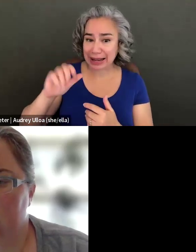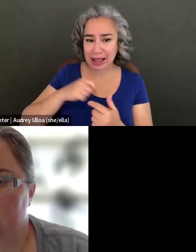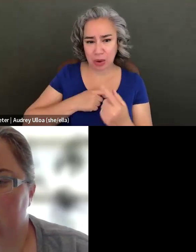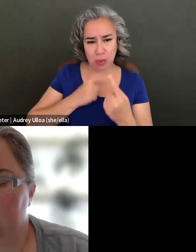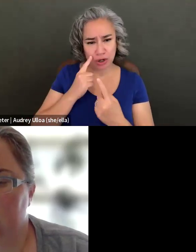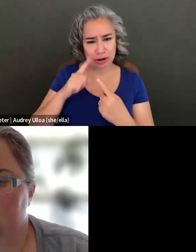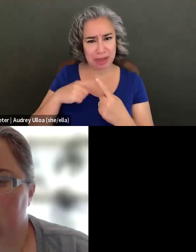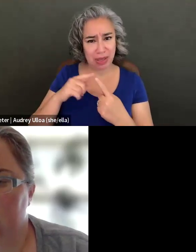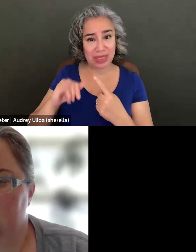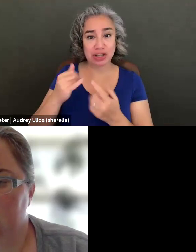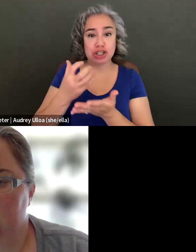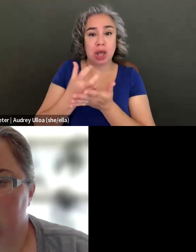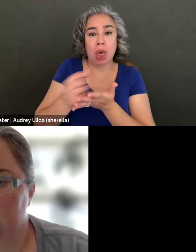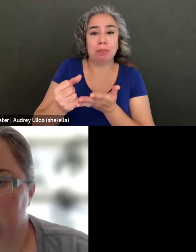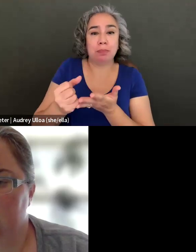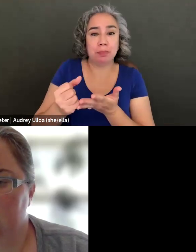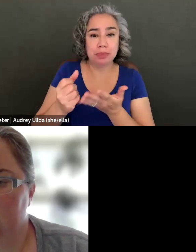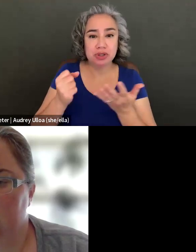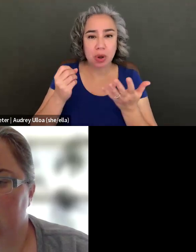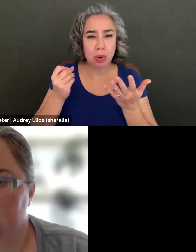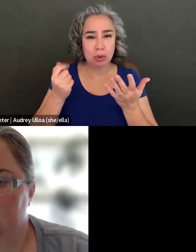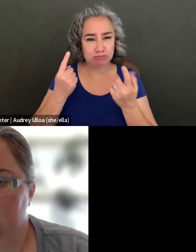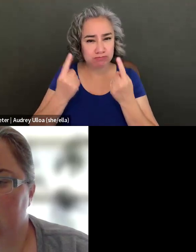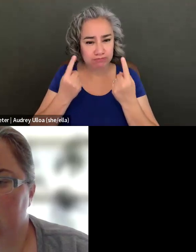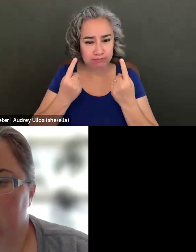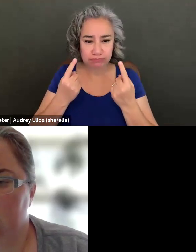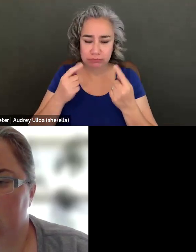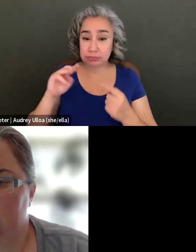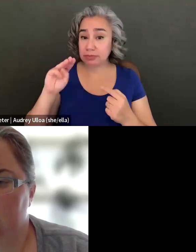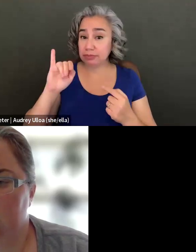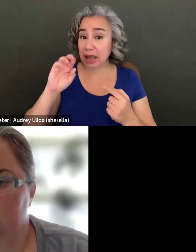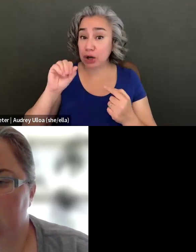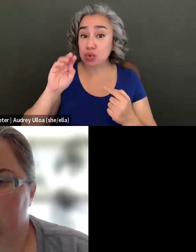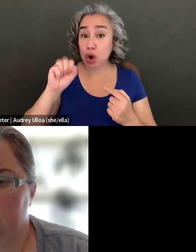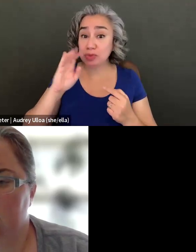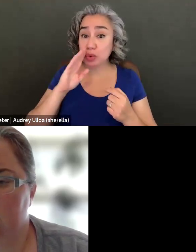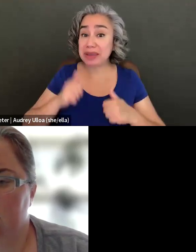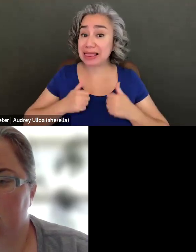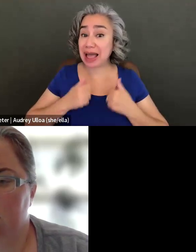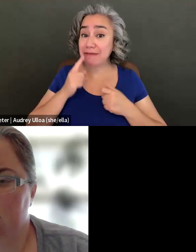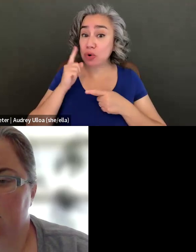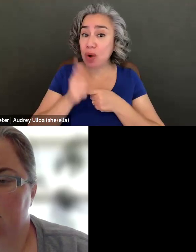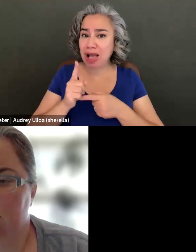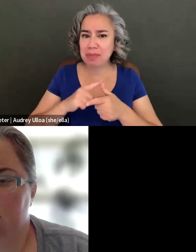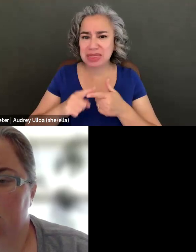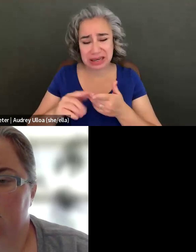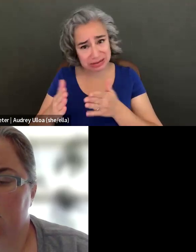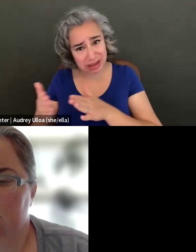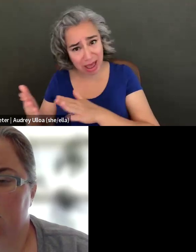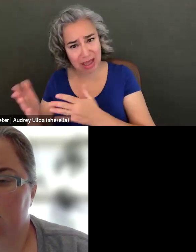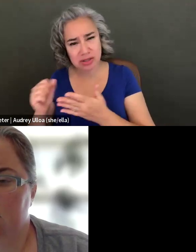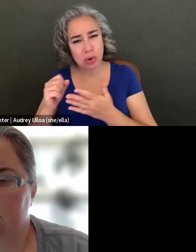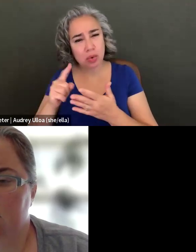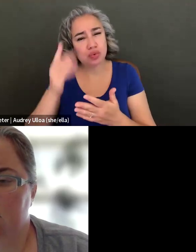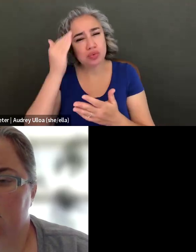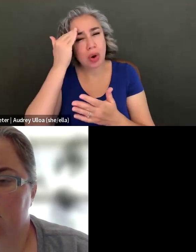So I was just wondering, as you kind of go through microbes, I could see them kind of kicking around for a while. But do you have a sense of that?